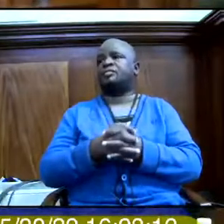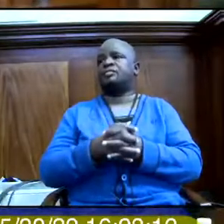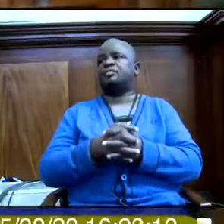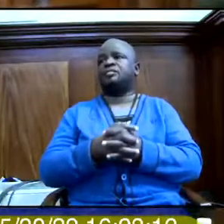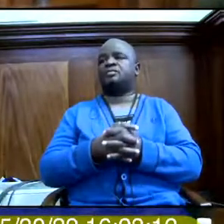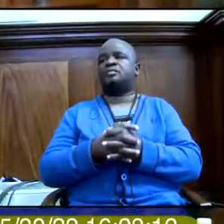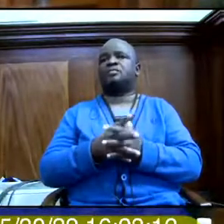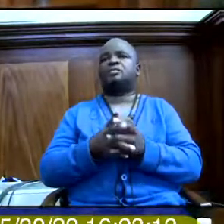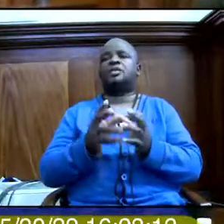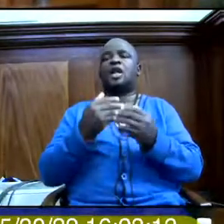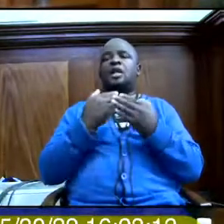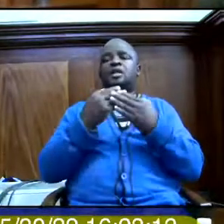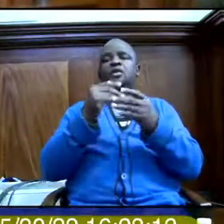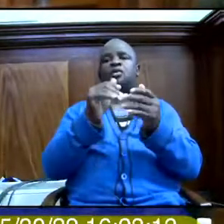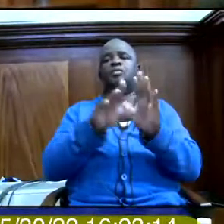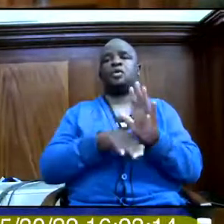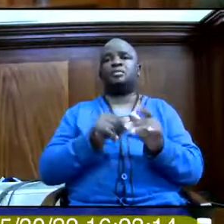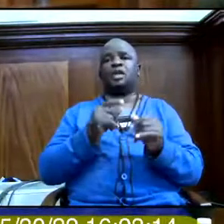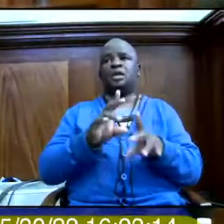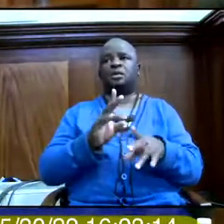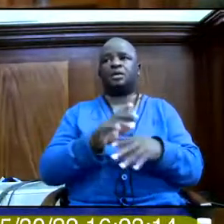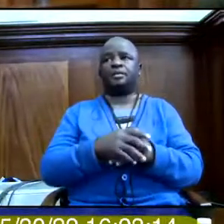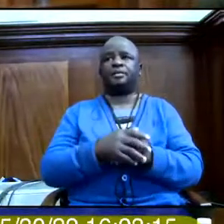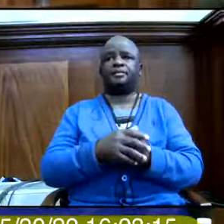thank you program director